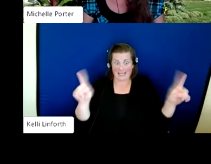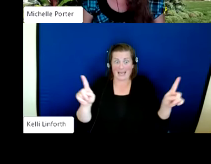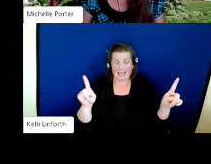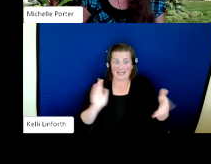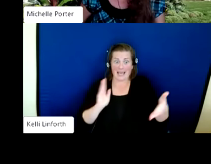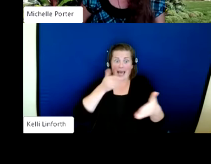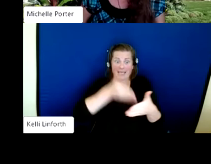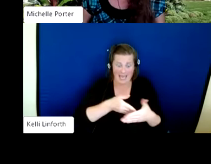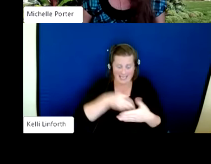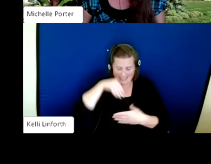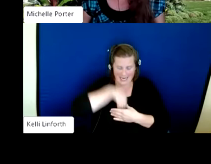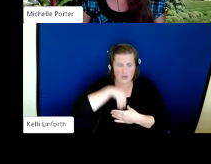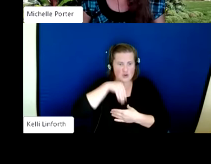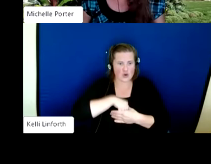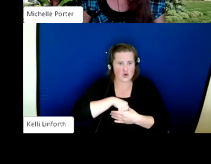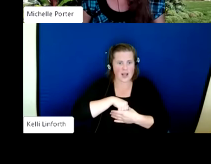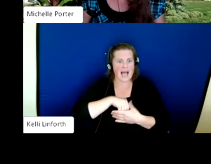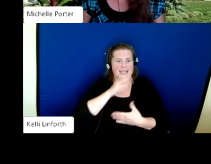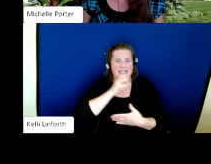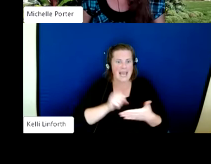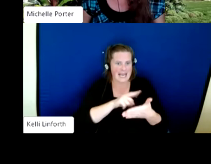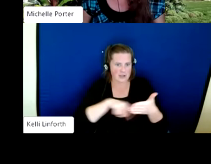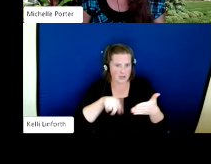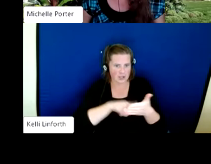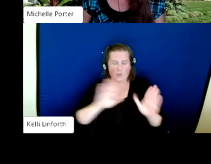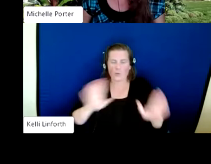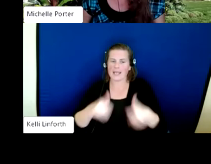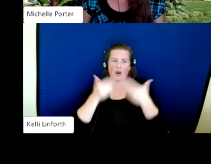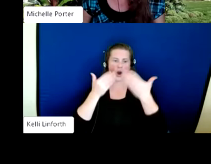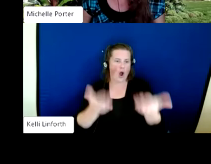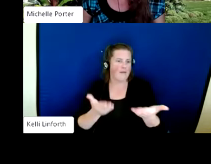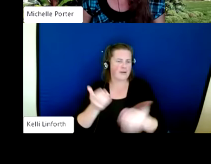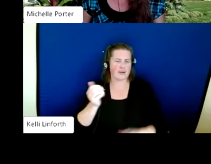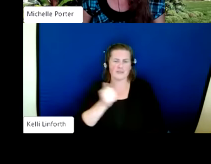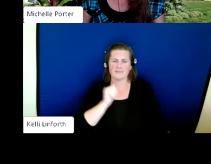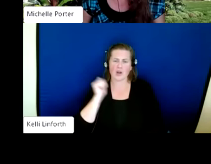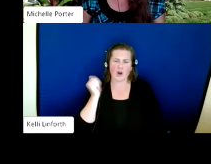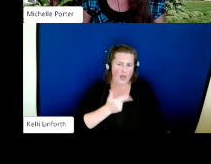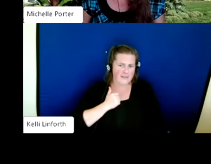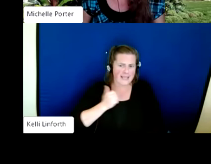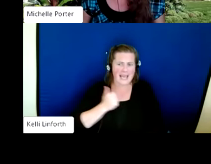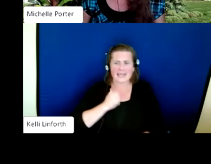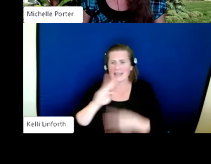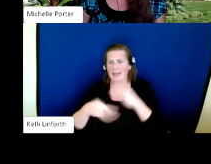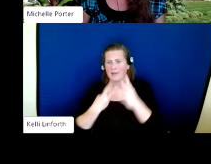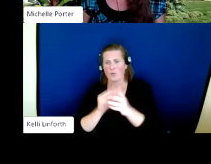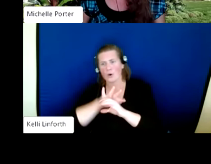ageism, that it can be offered in lots of places in Canada and worldwide.